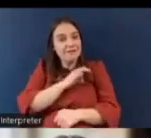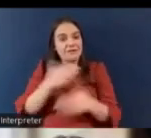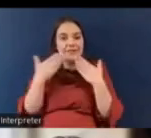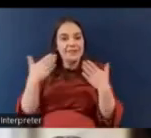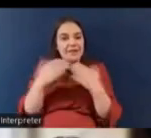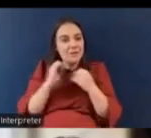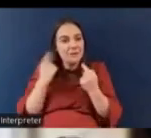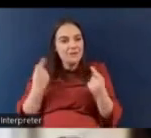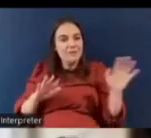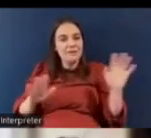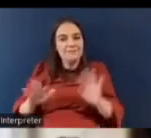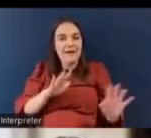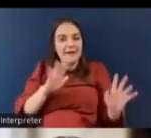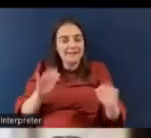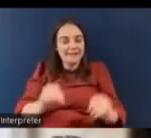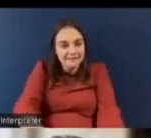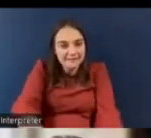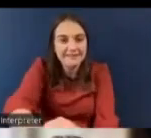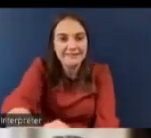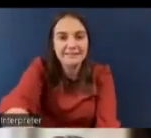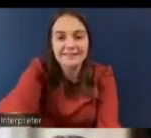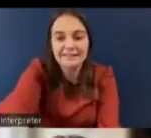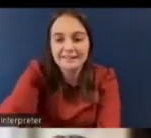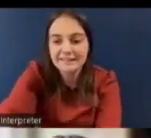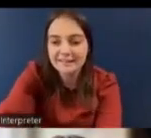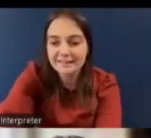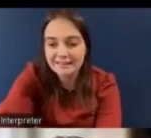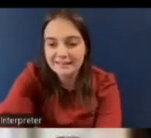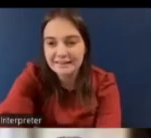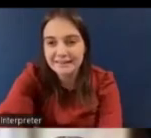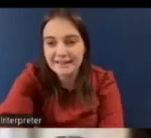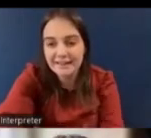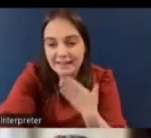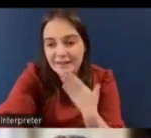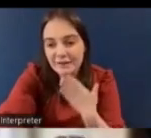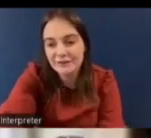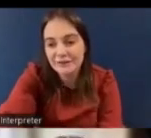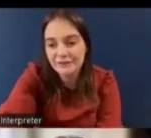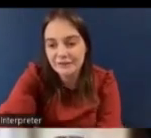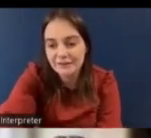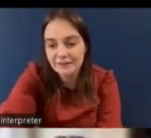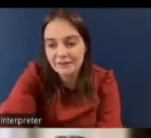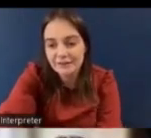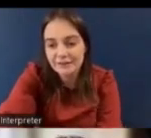very much, everybody. Bye-bye. Thank you. Bye. Thank you.